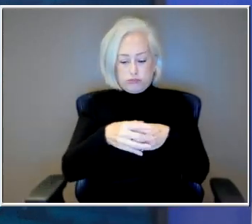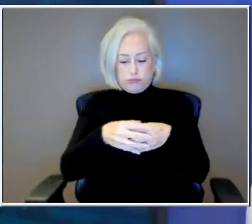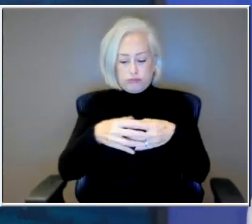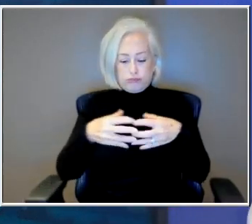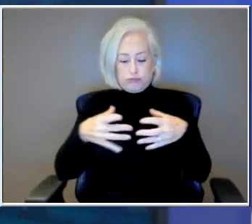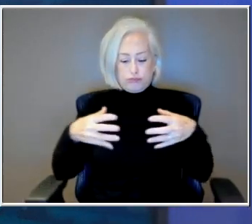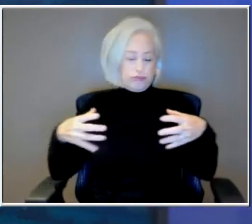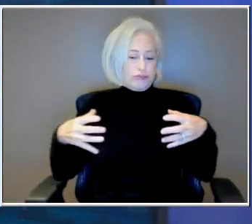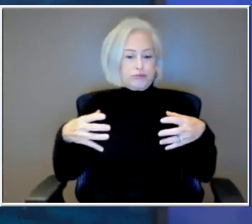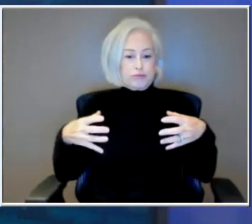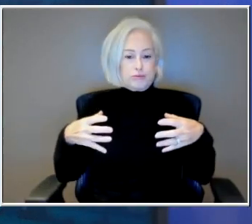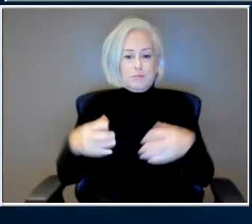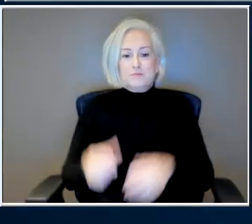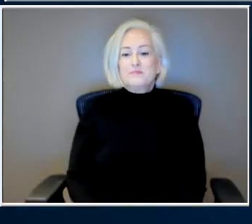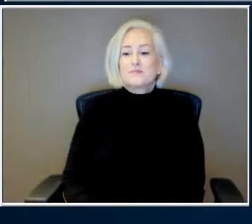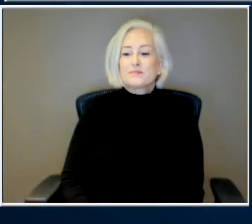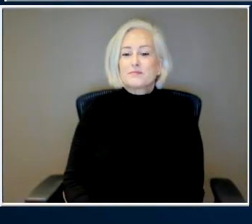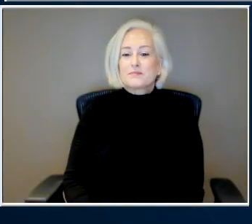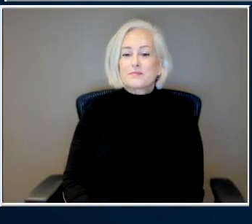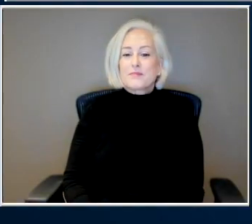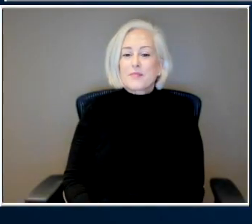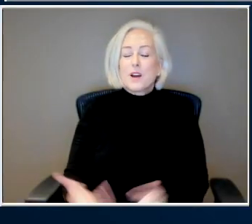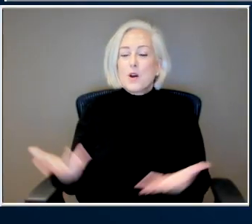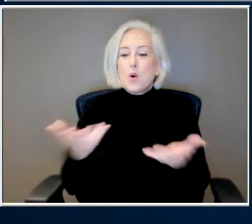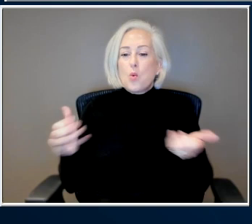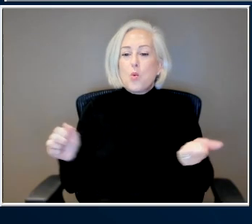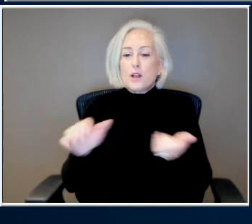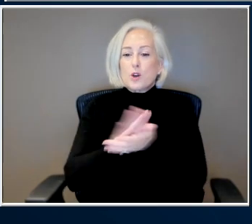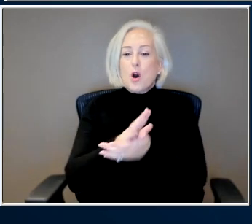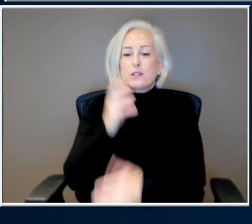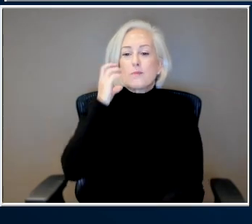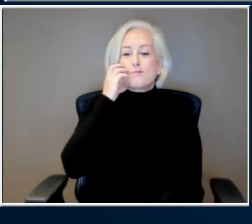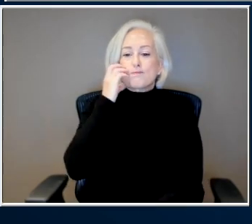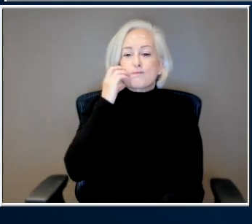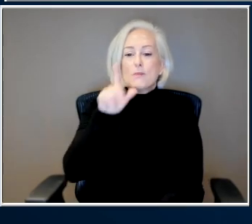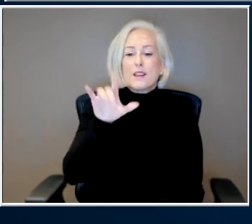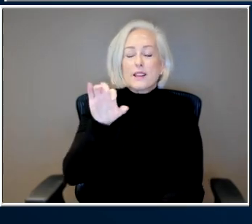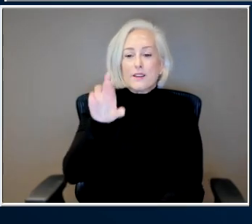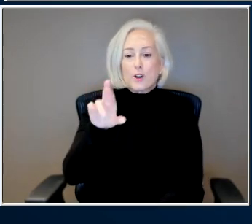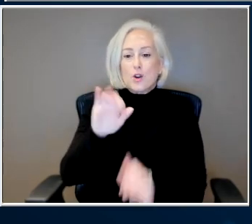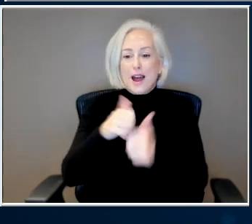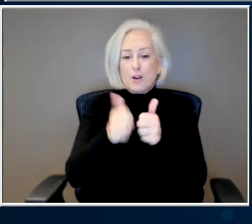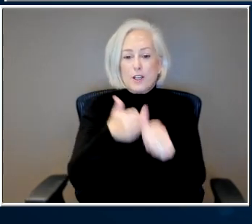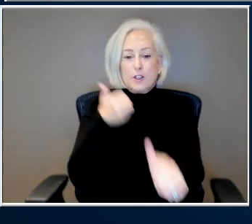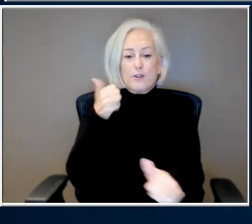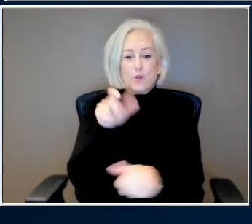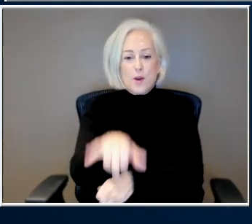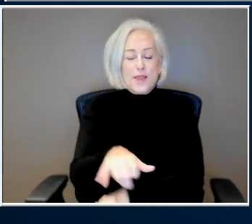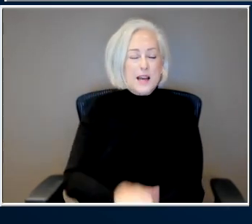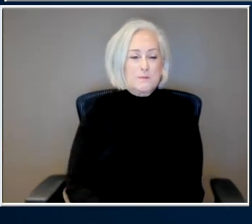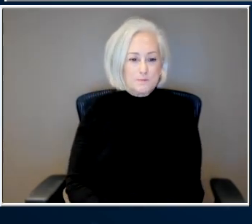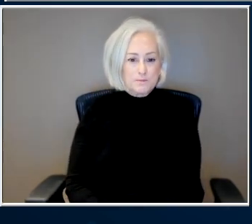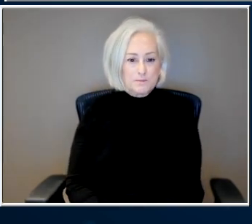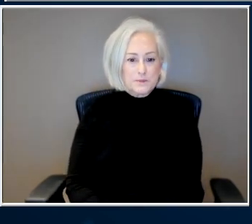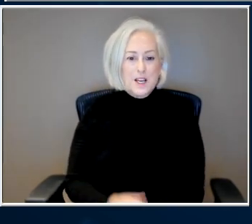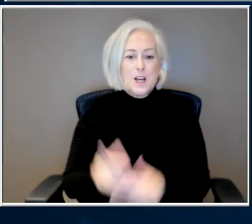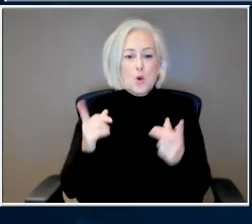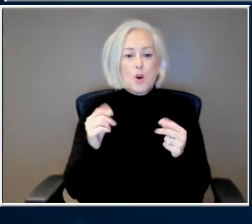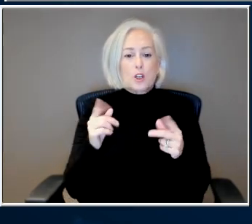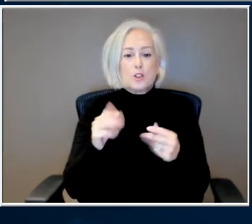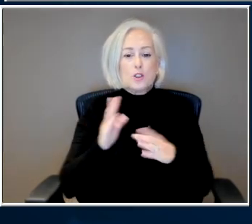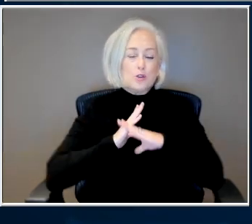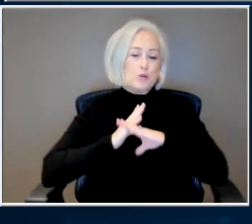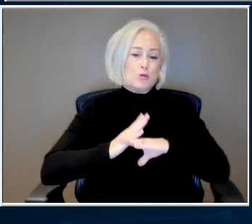bigger. Marsha wants to know, what causes fatty liver? How can we avoid this? Is there anything that we can do to prevent fatty